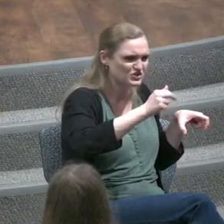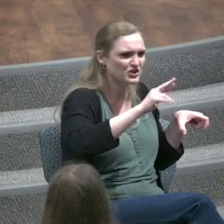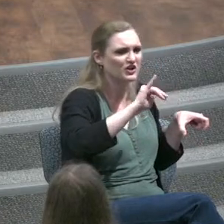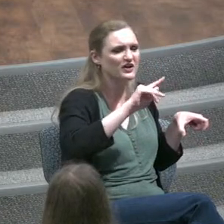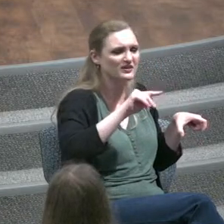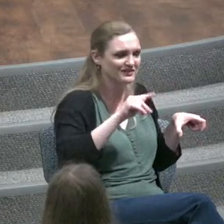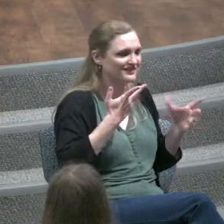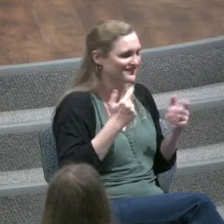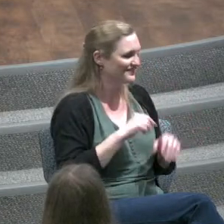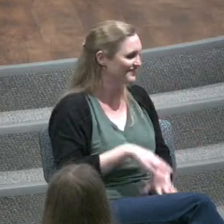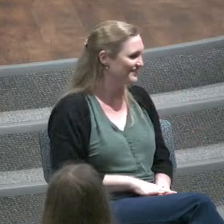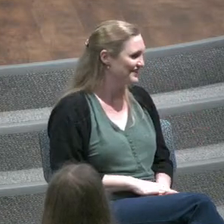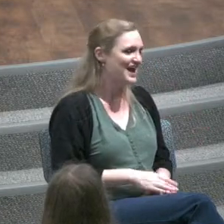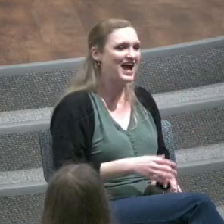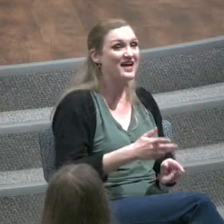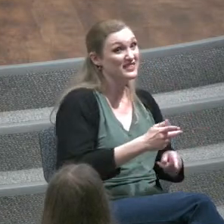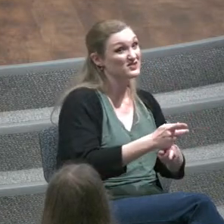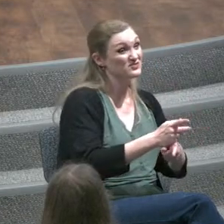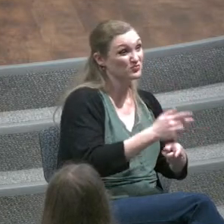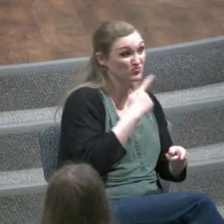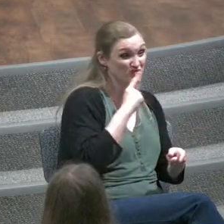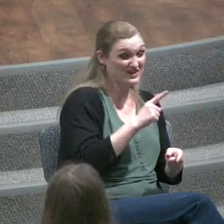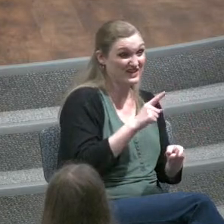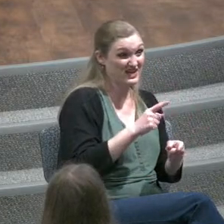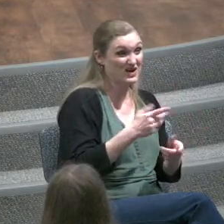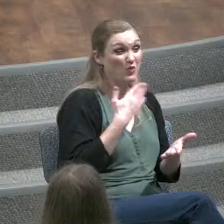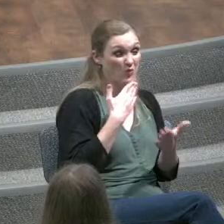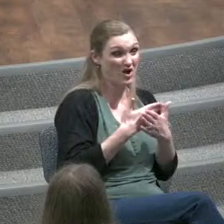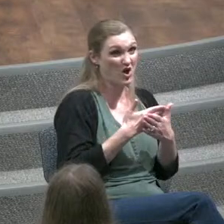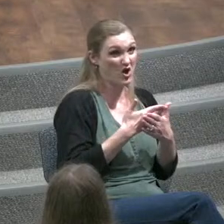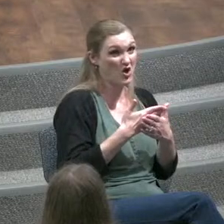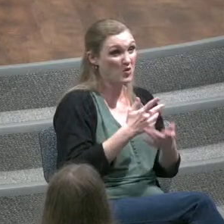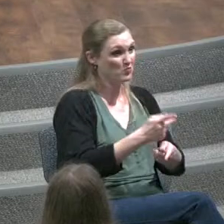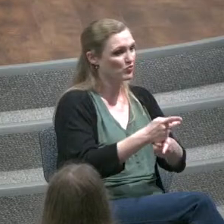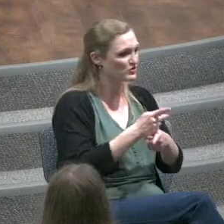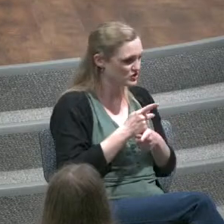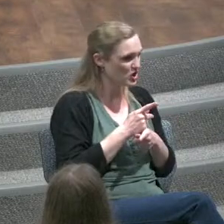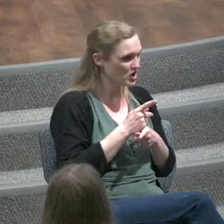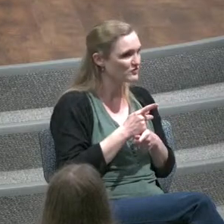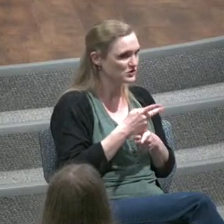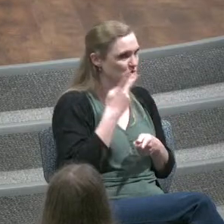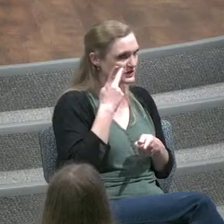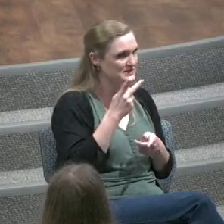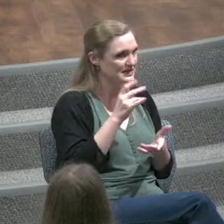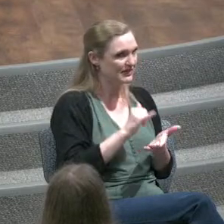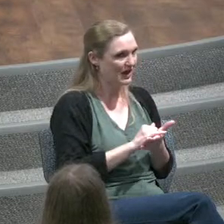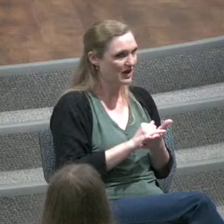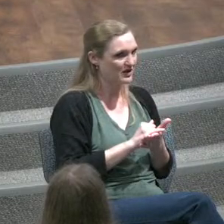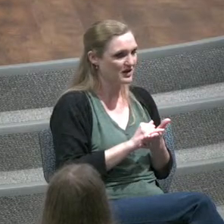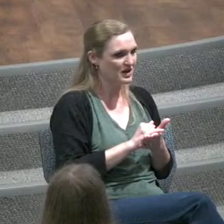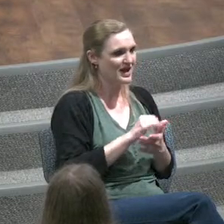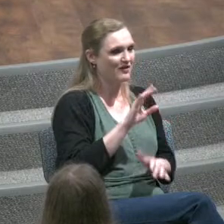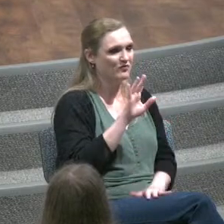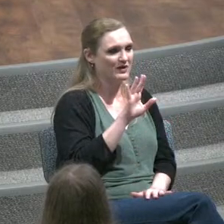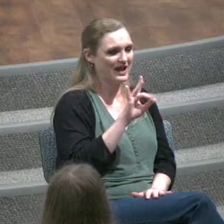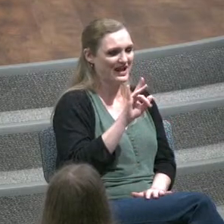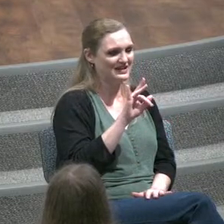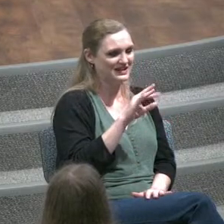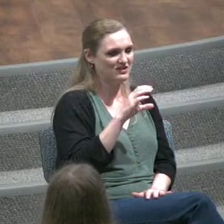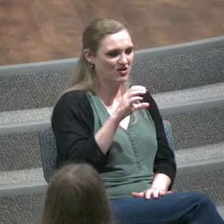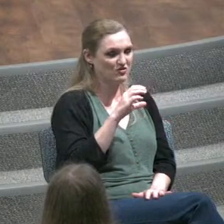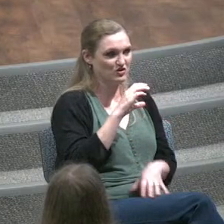the roads have been preserved to the point where you can actually see the ruts from the chariots, from an